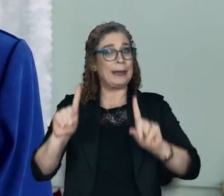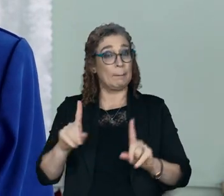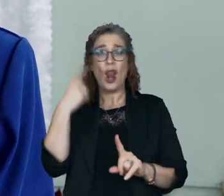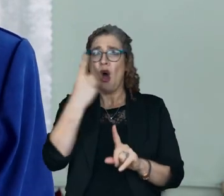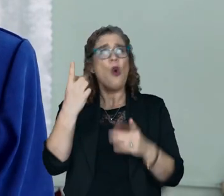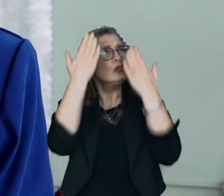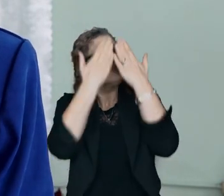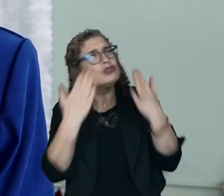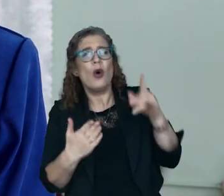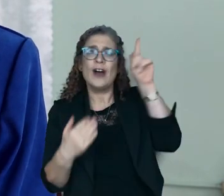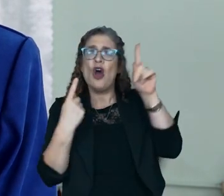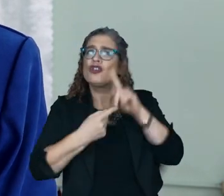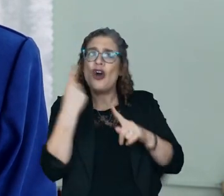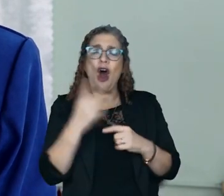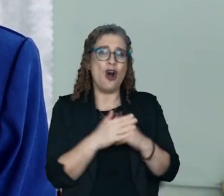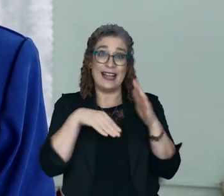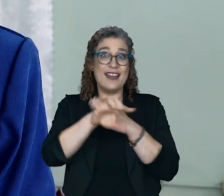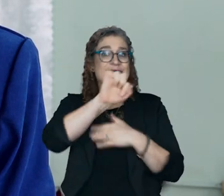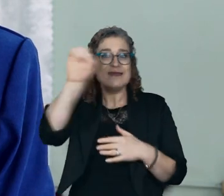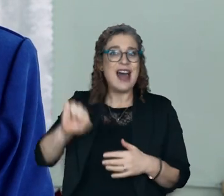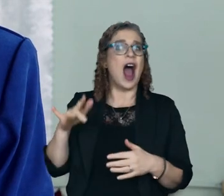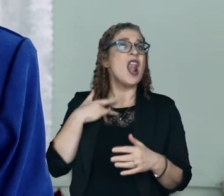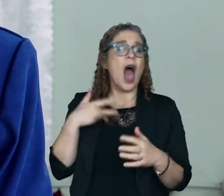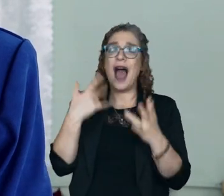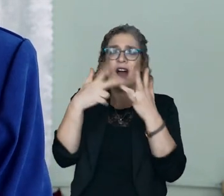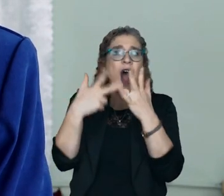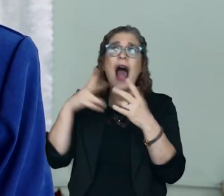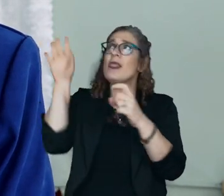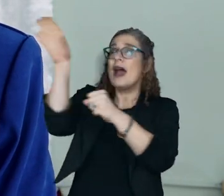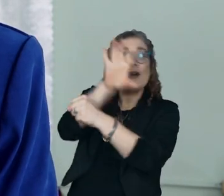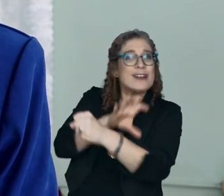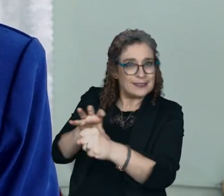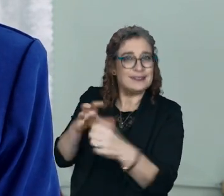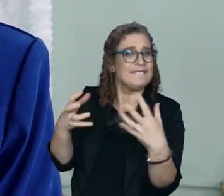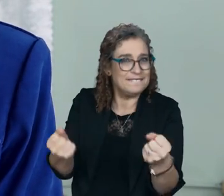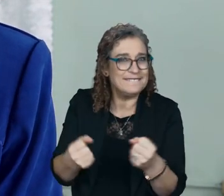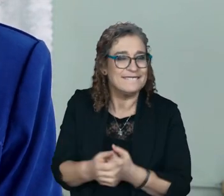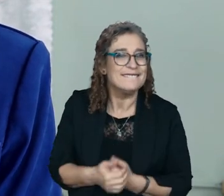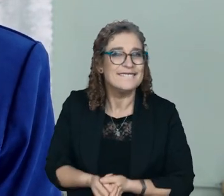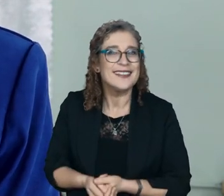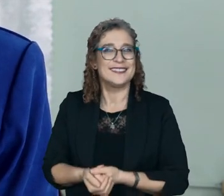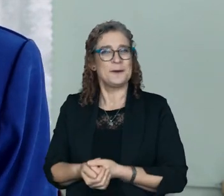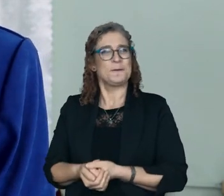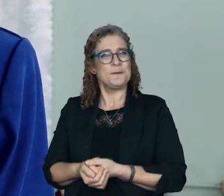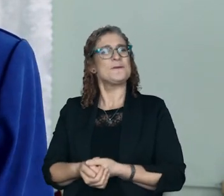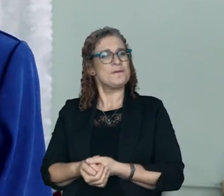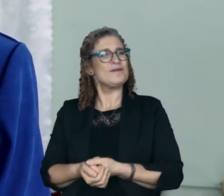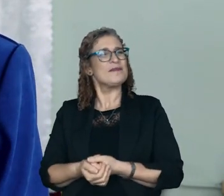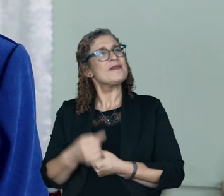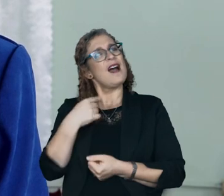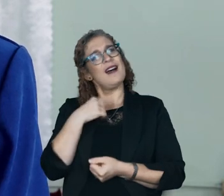God in other areas in the Anglican Communion. There seems to